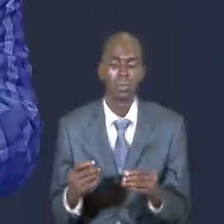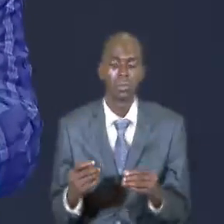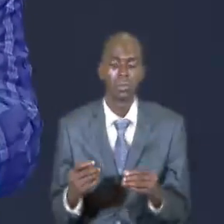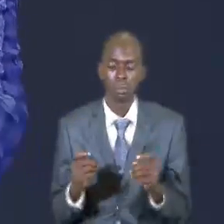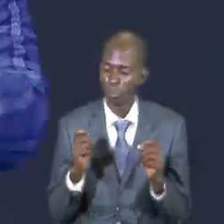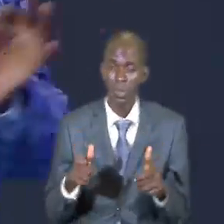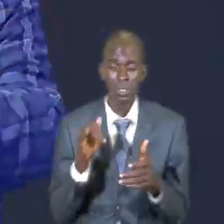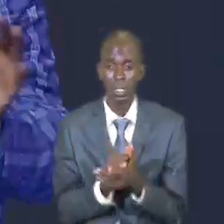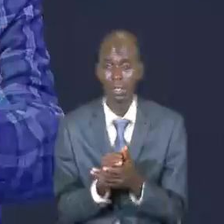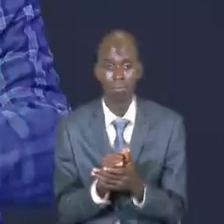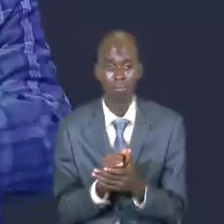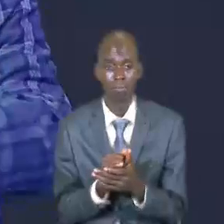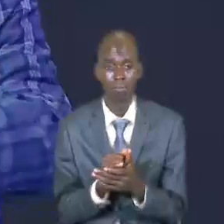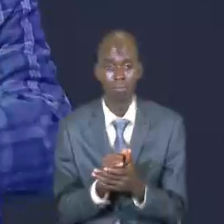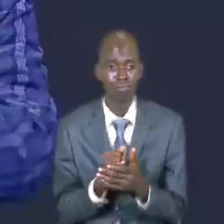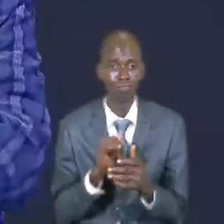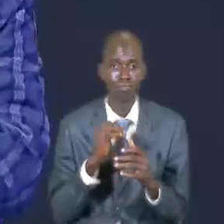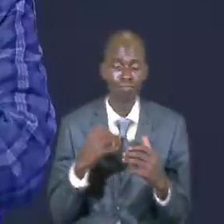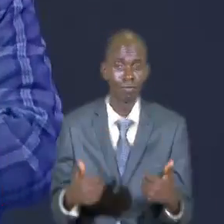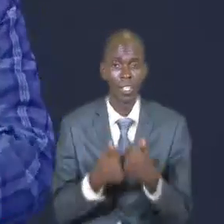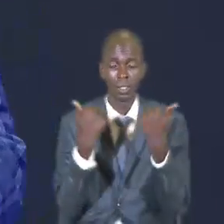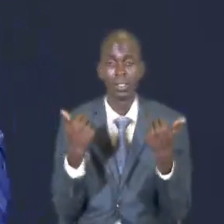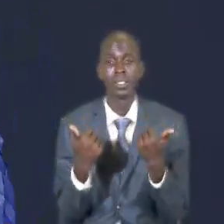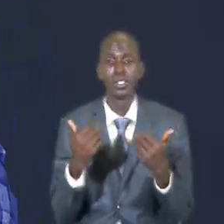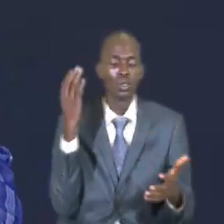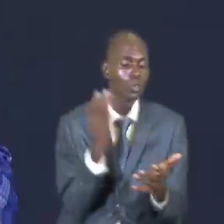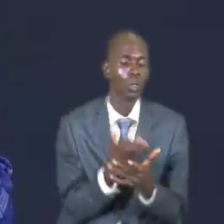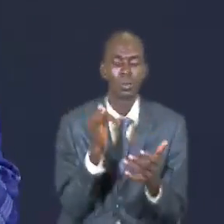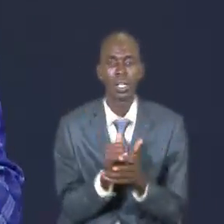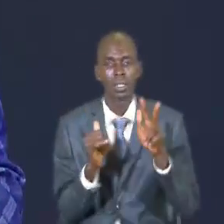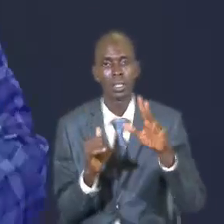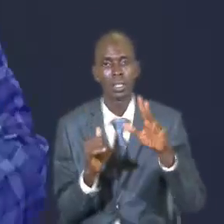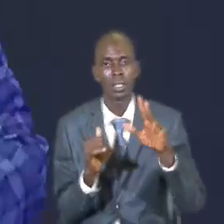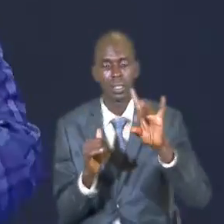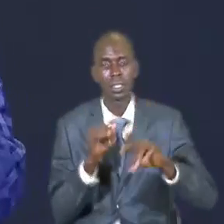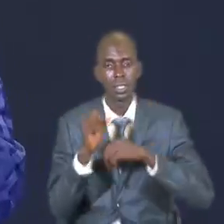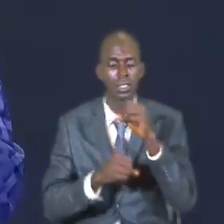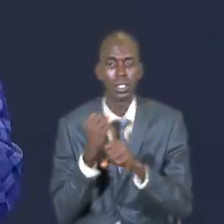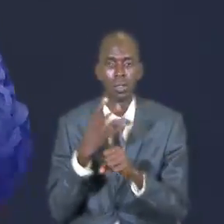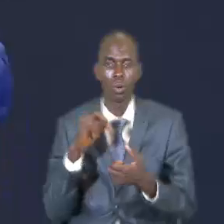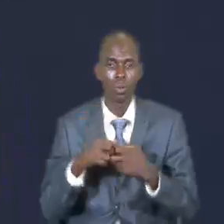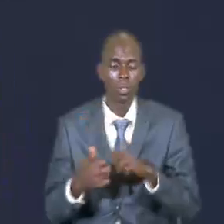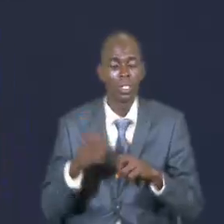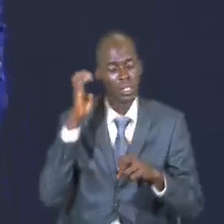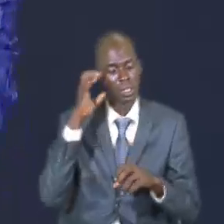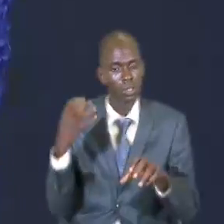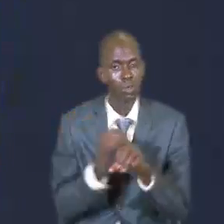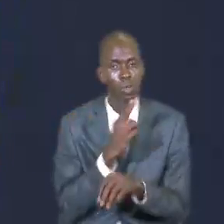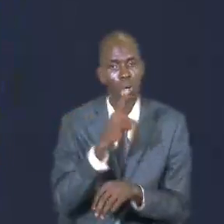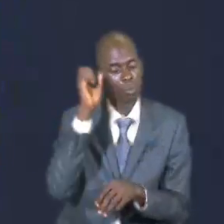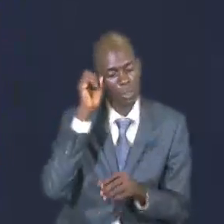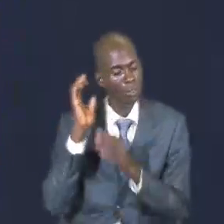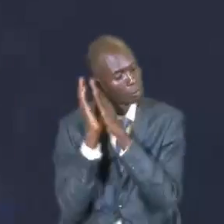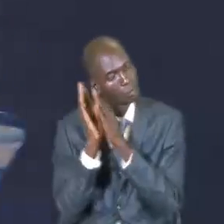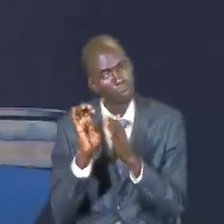stopped the 38 years of problem. He was made whole. He took up his bed and walked. Hold on. You see